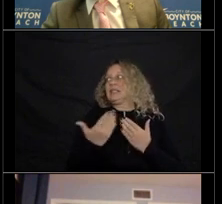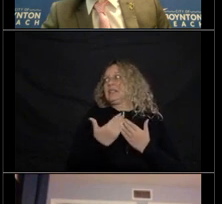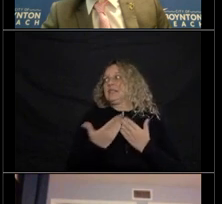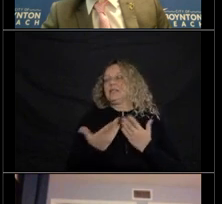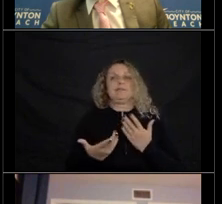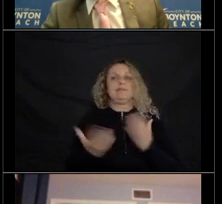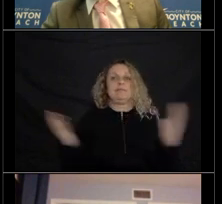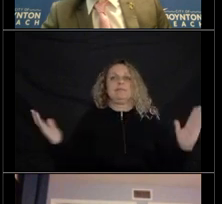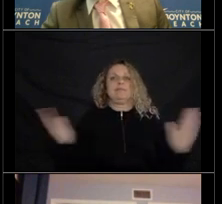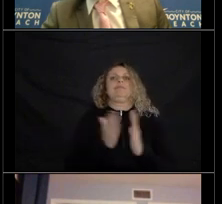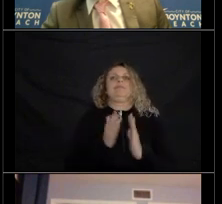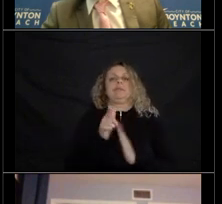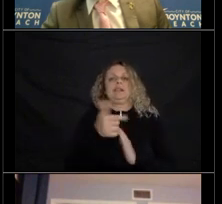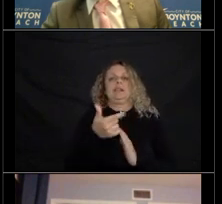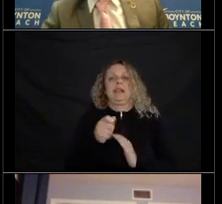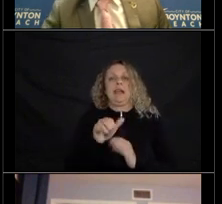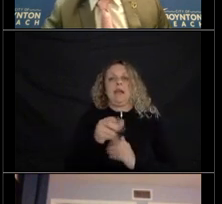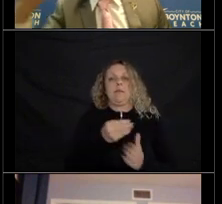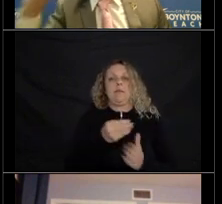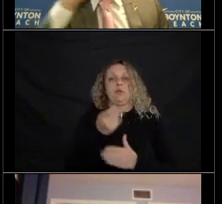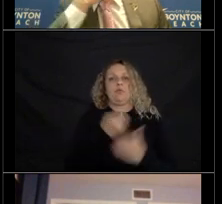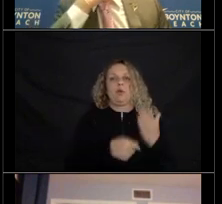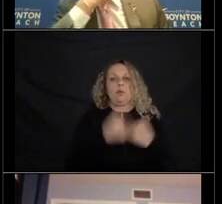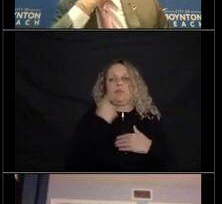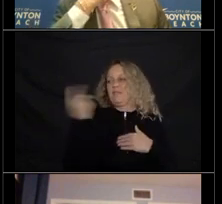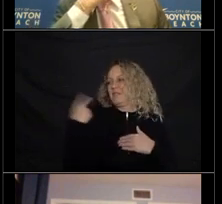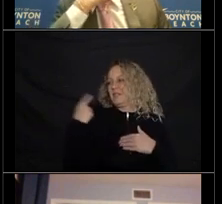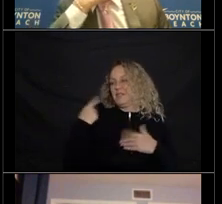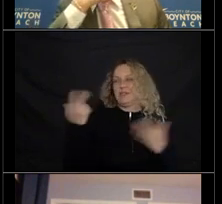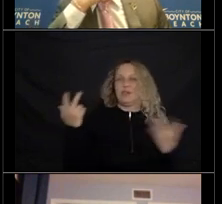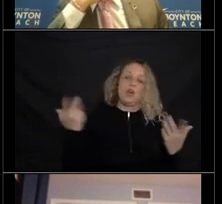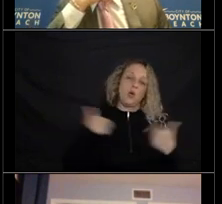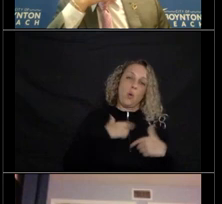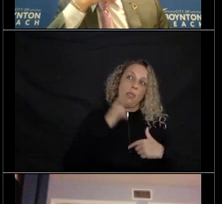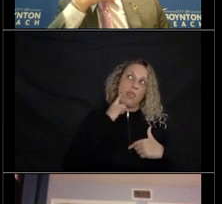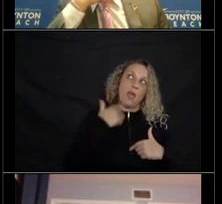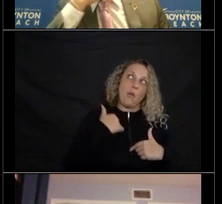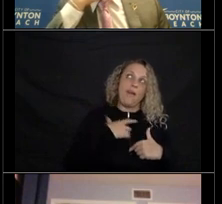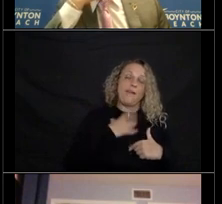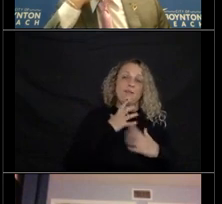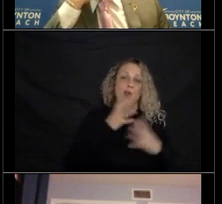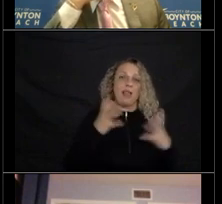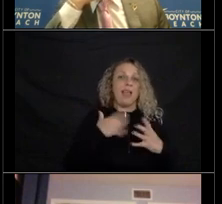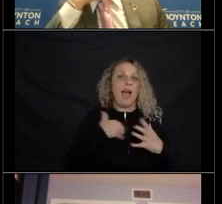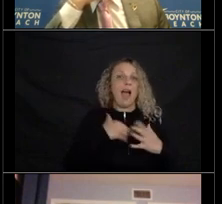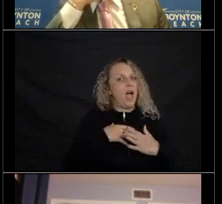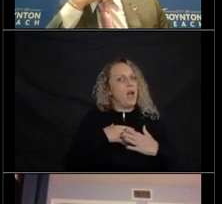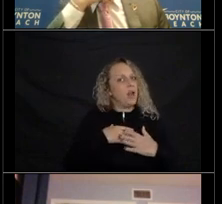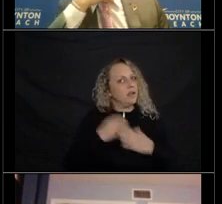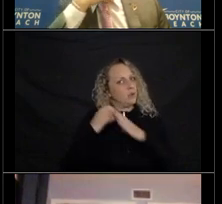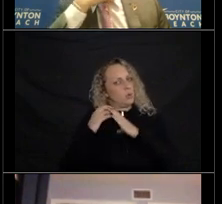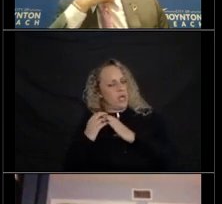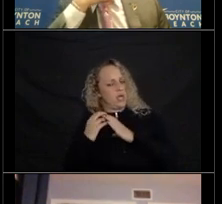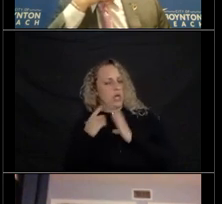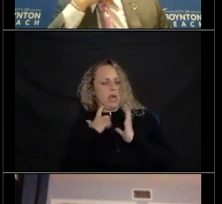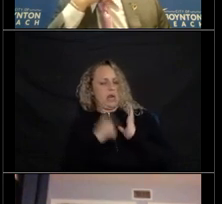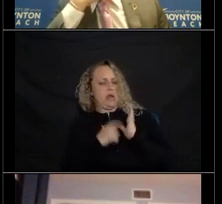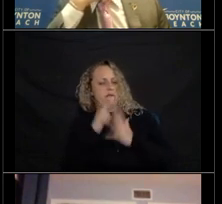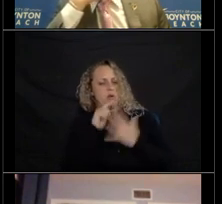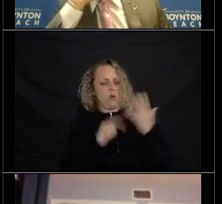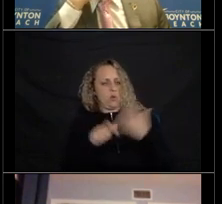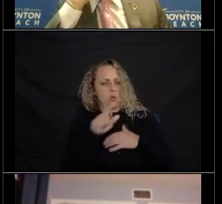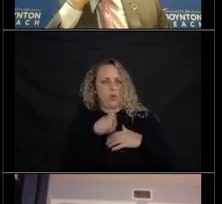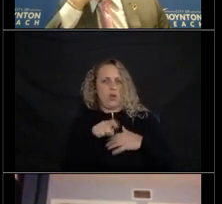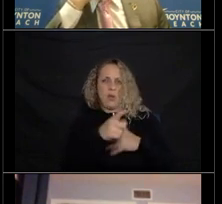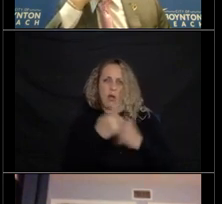the gap in purchase price between us and Centennial. So we think we've frankly done a lot of due diligence and identified really what the